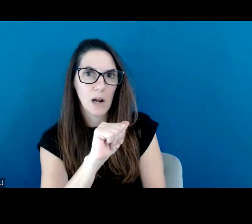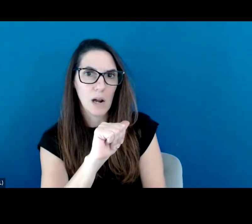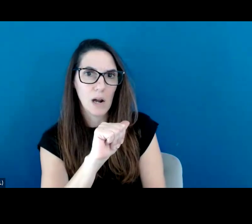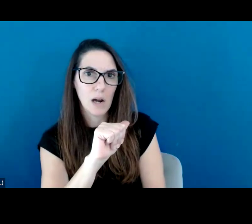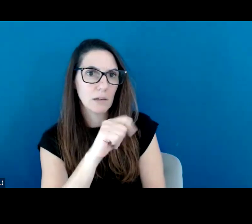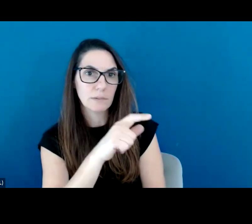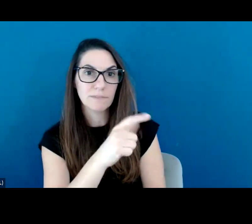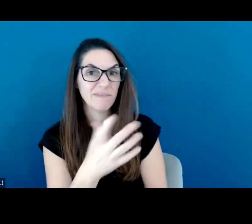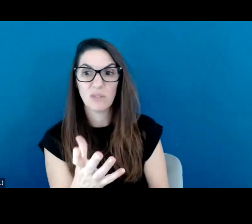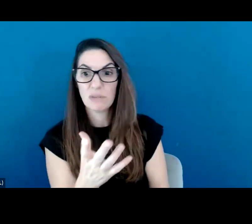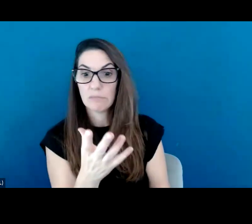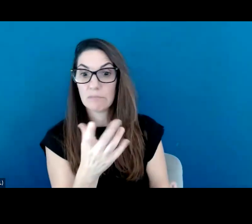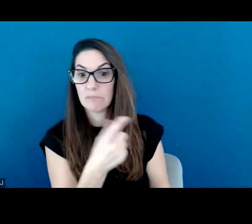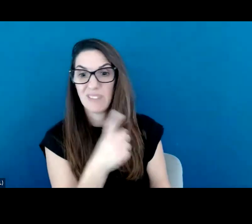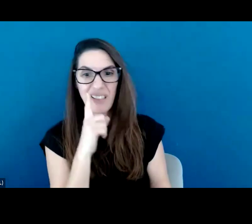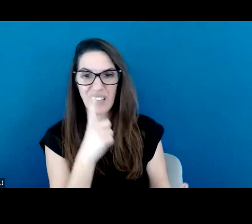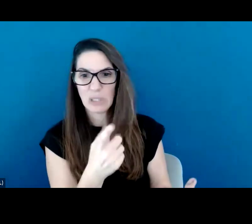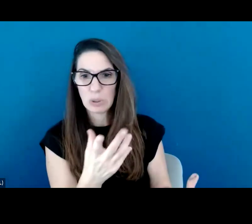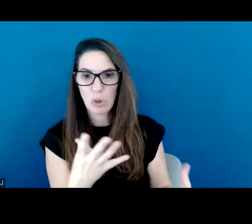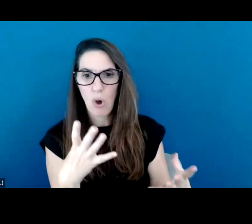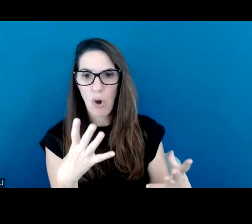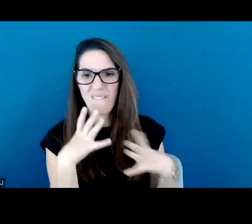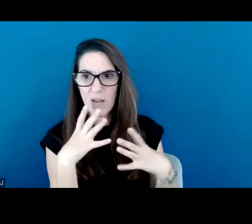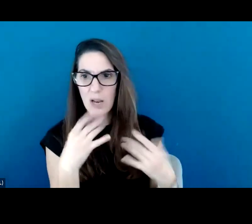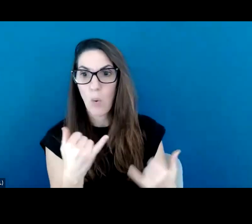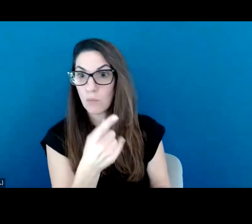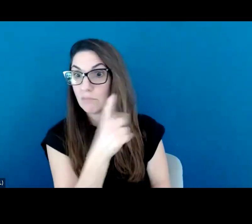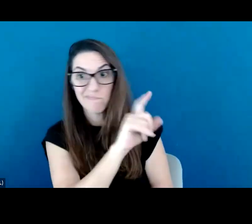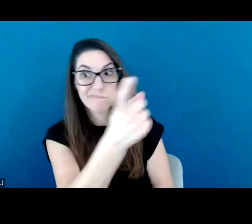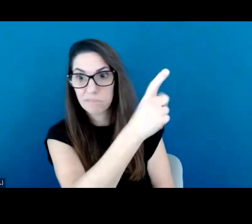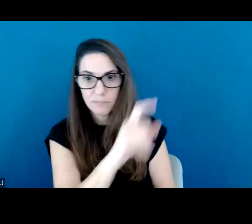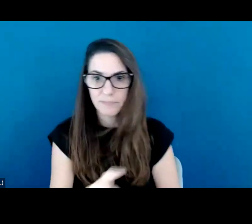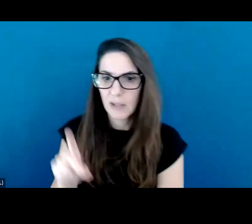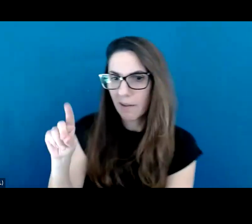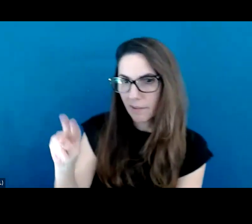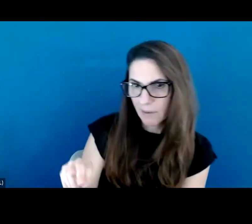She's off for the moment. Dan Schuman. Aye.